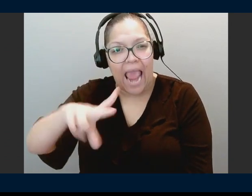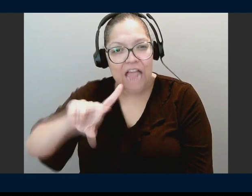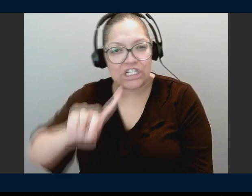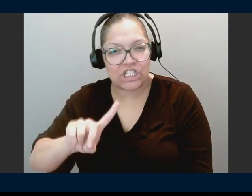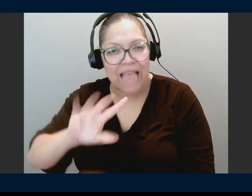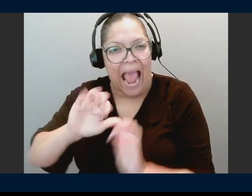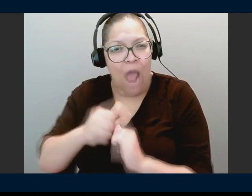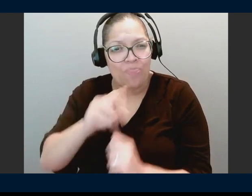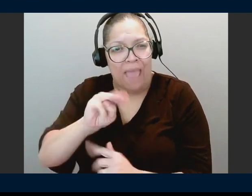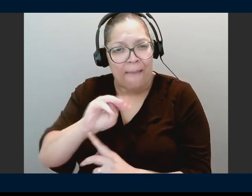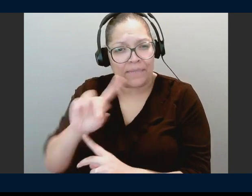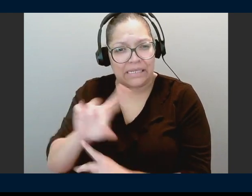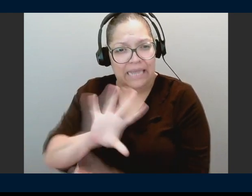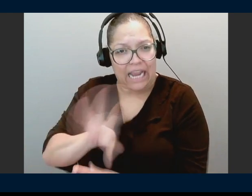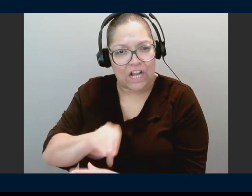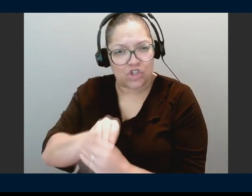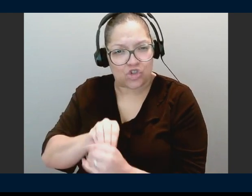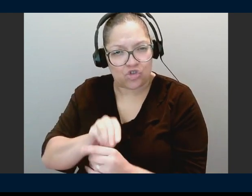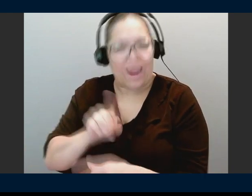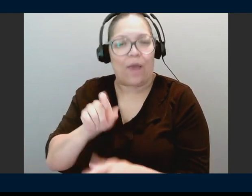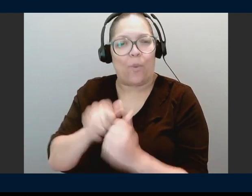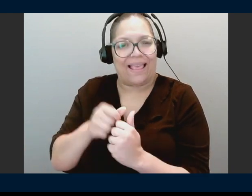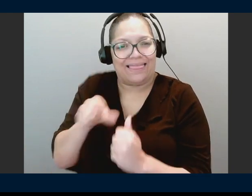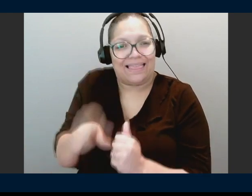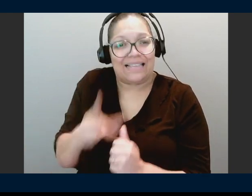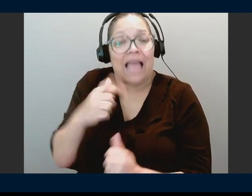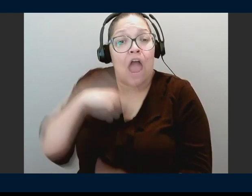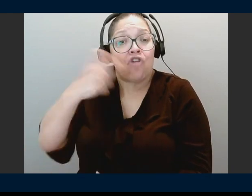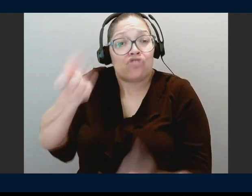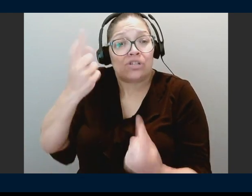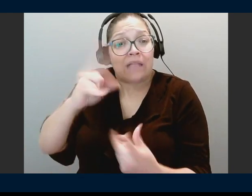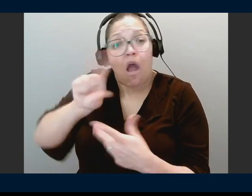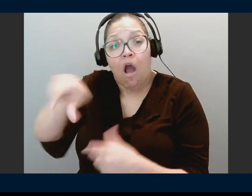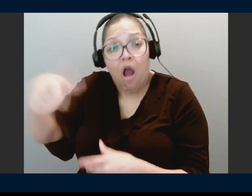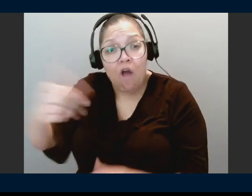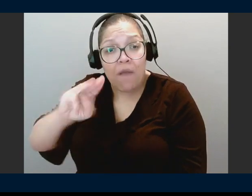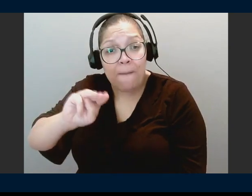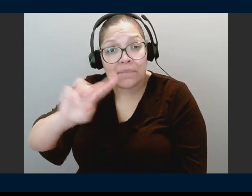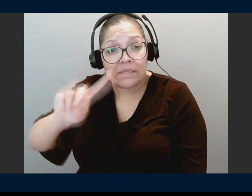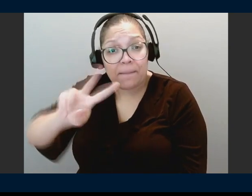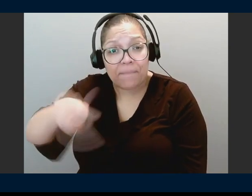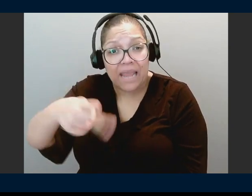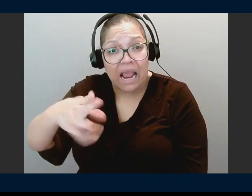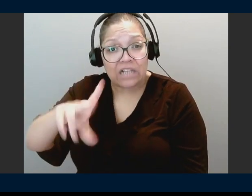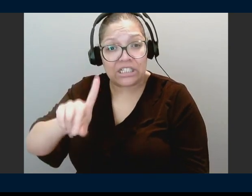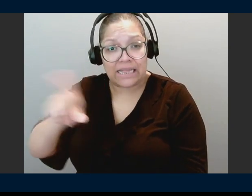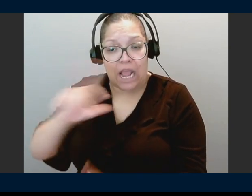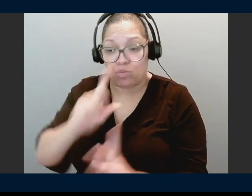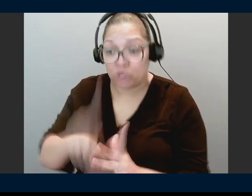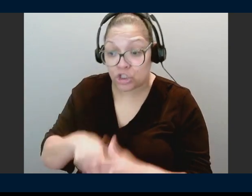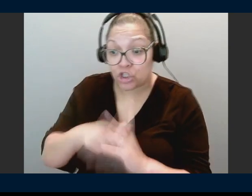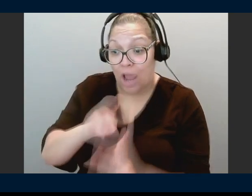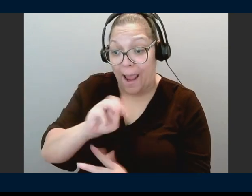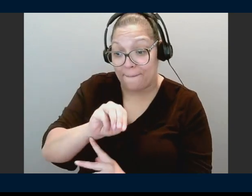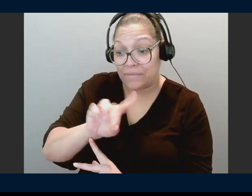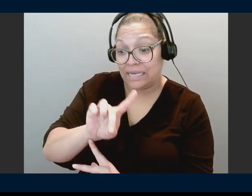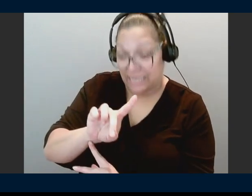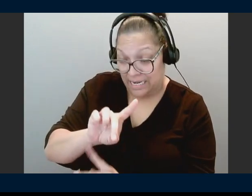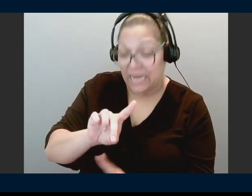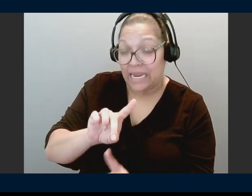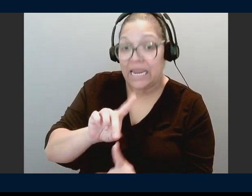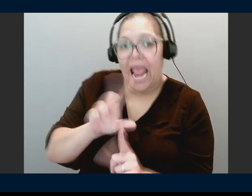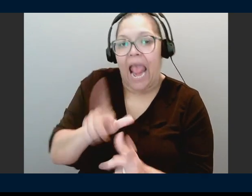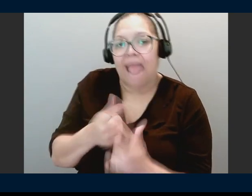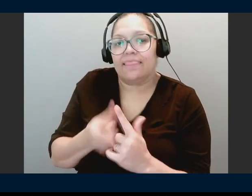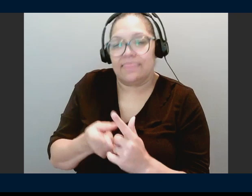I understand that for other MD-PhD programs, most start their first years of MD work, complete their PhD portion, and then finish their